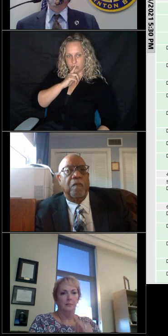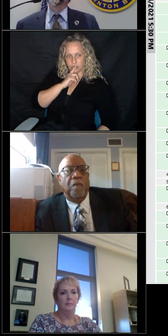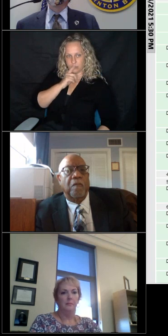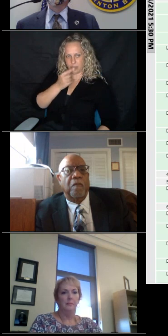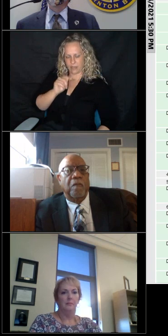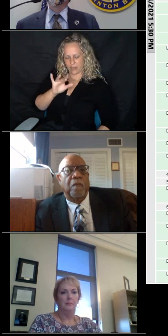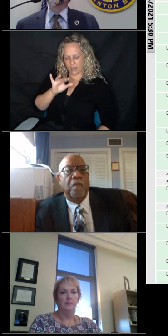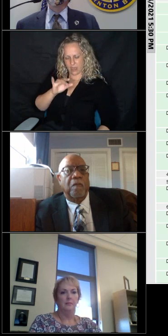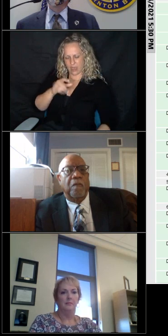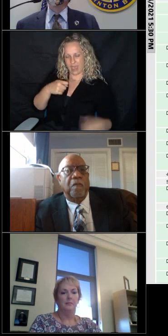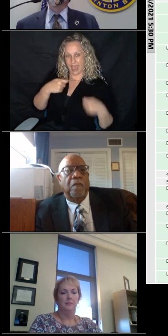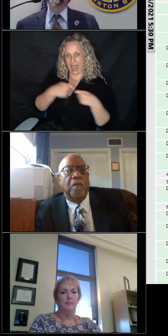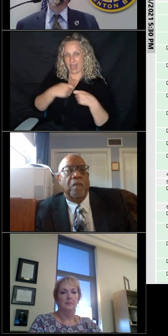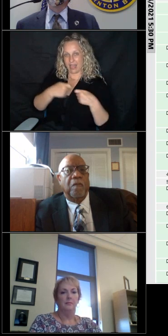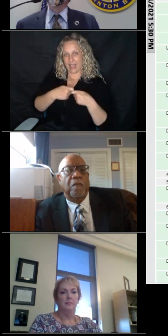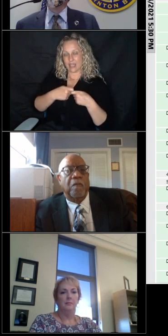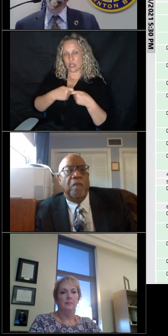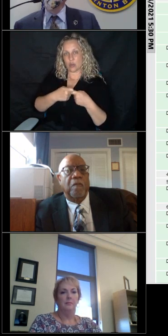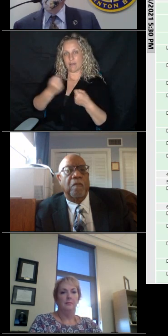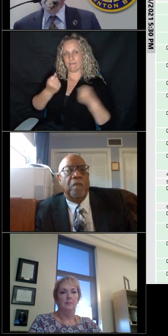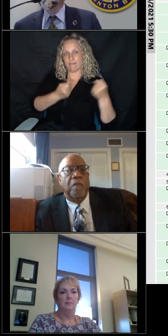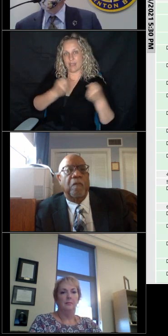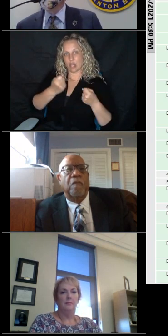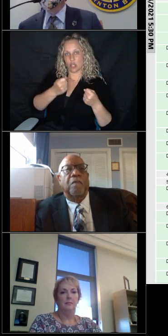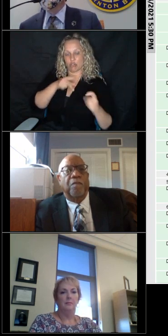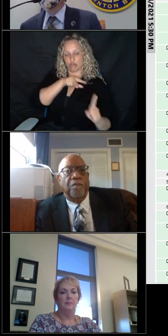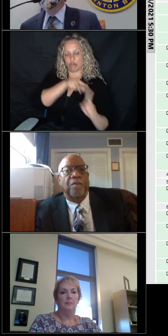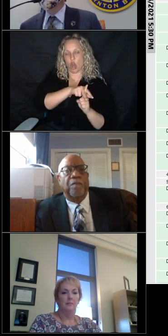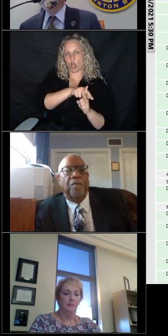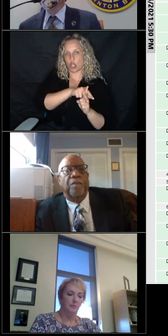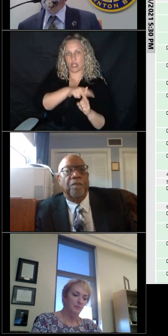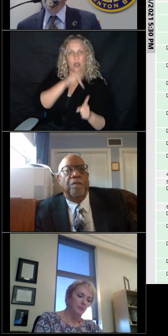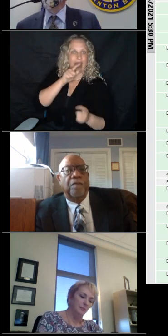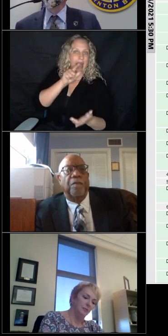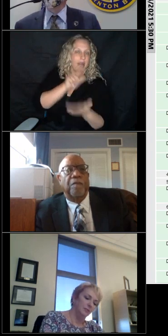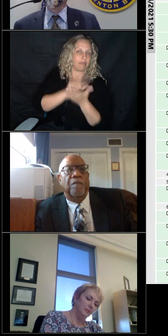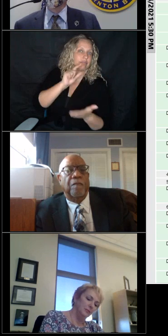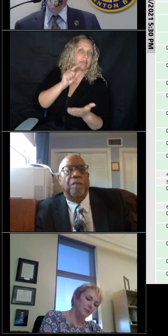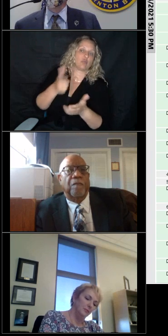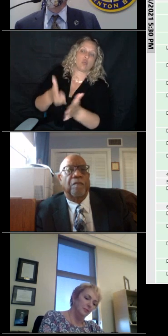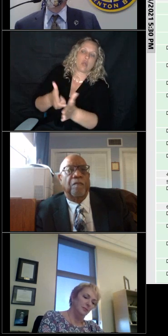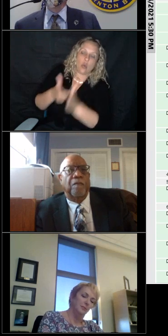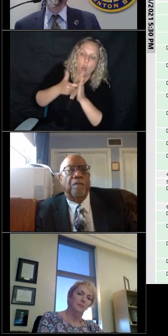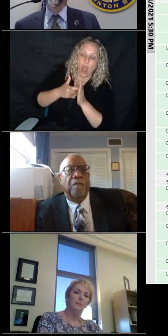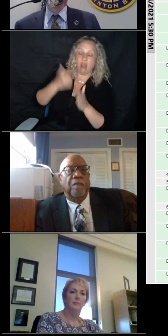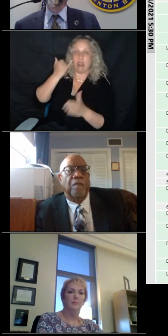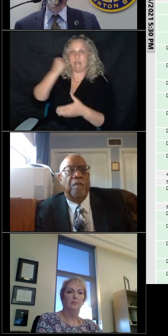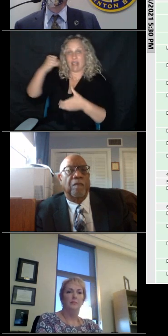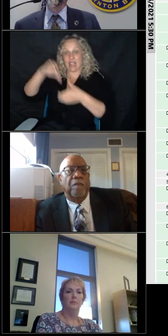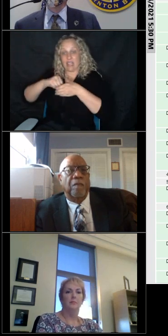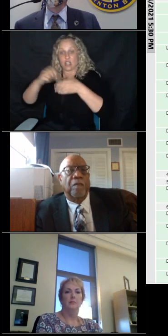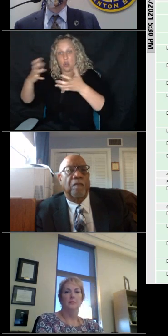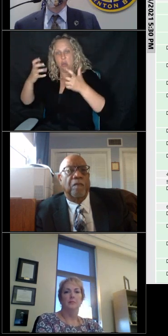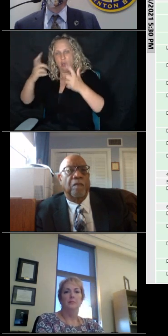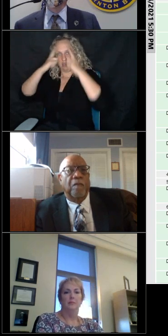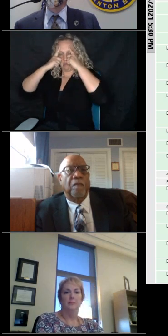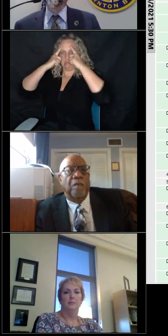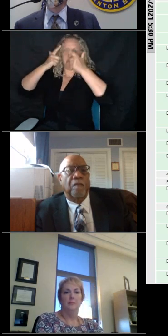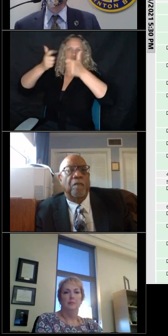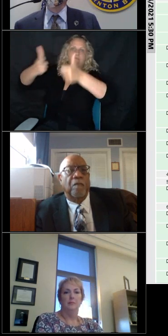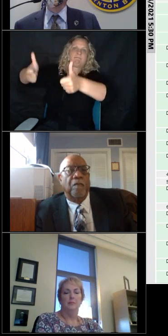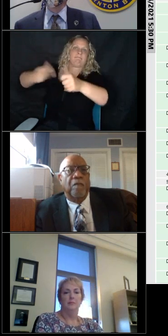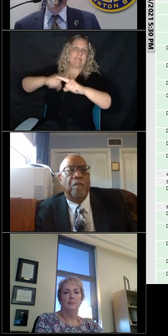the electric vehicle charging stations. You're not allowed to require that. If a gas station wants to put it in, that's their prerogative,